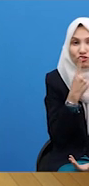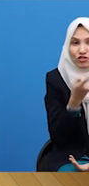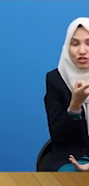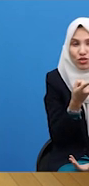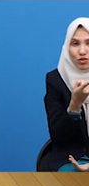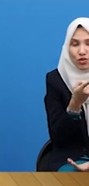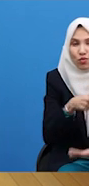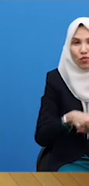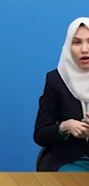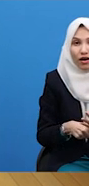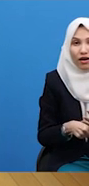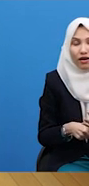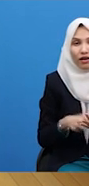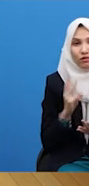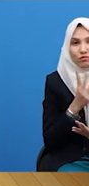scared of clowns.